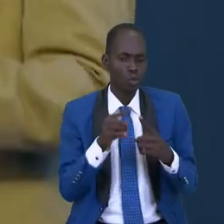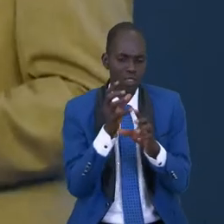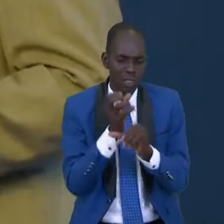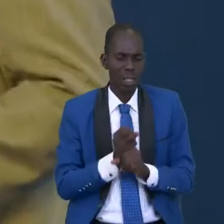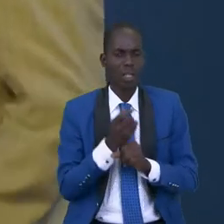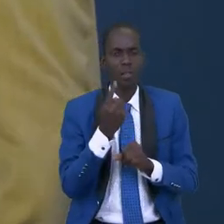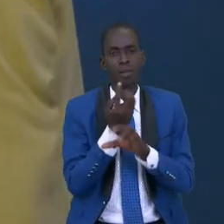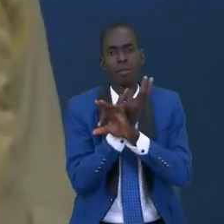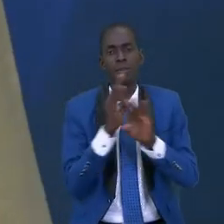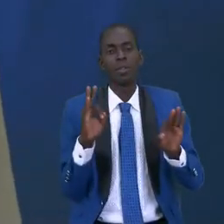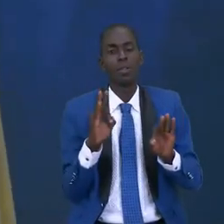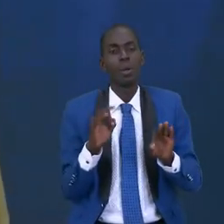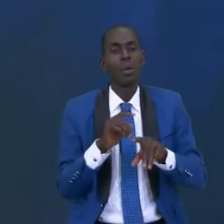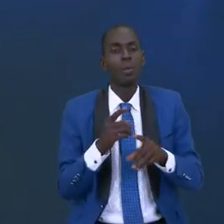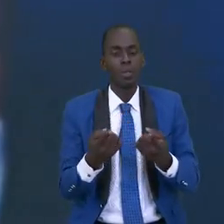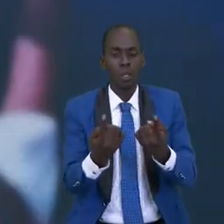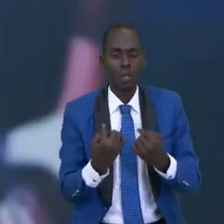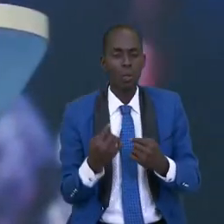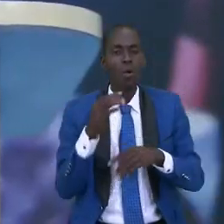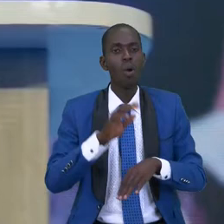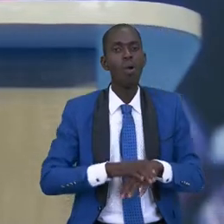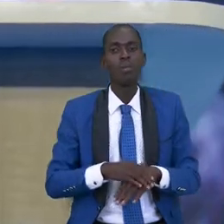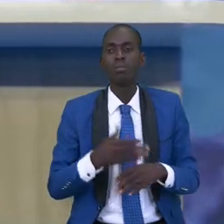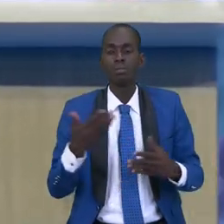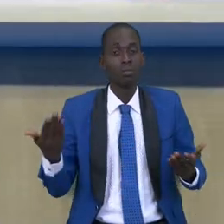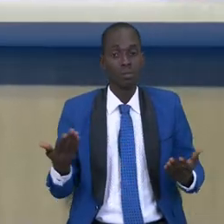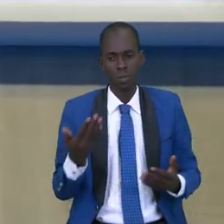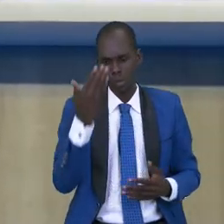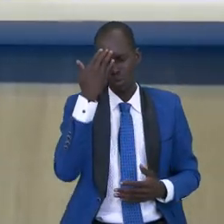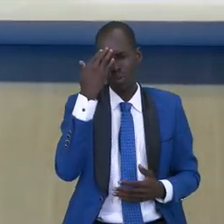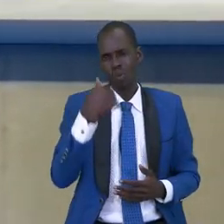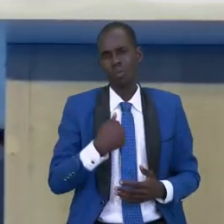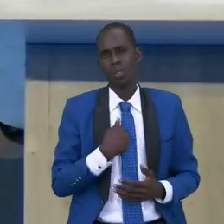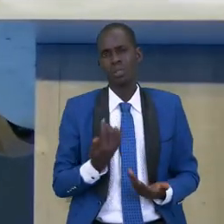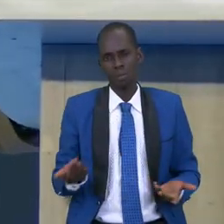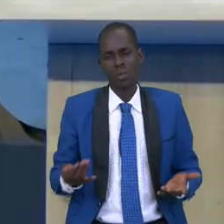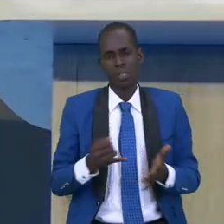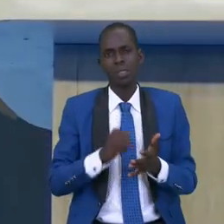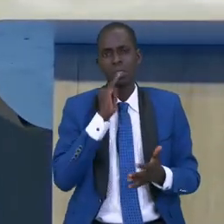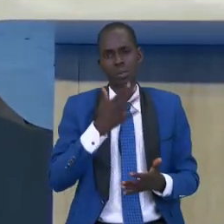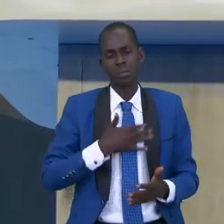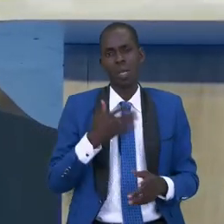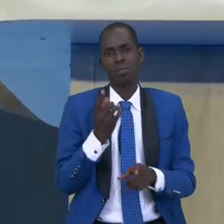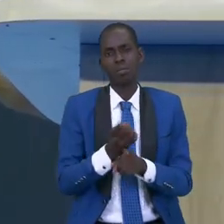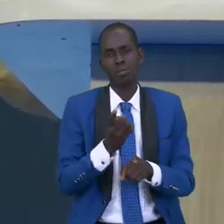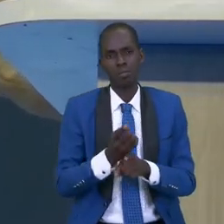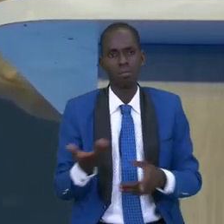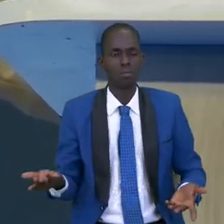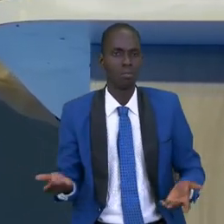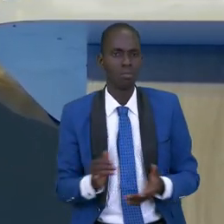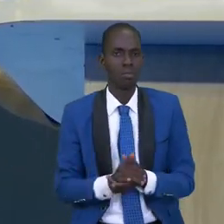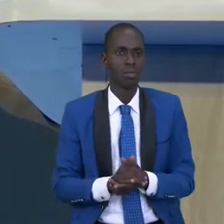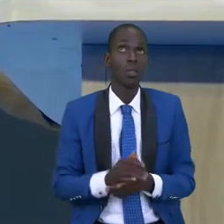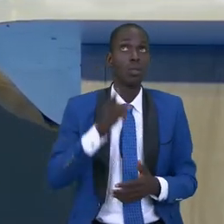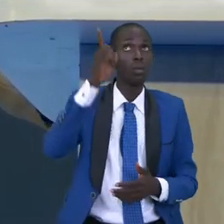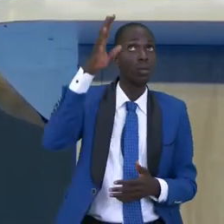They come on the basis of marriage. Marriage. God,